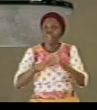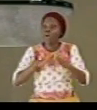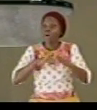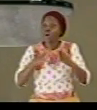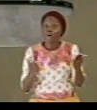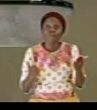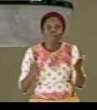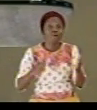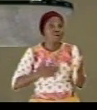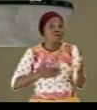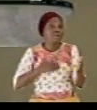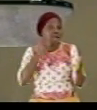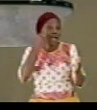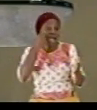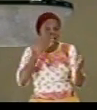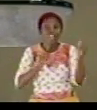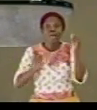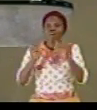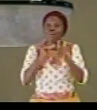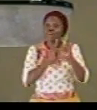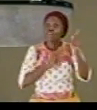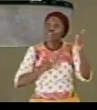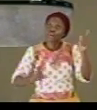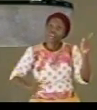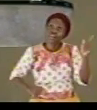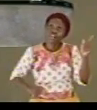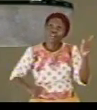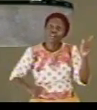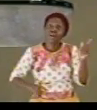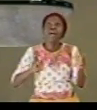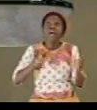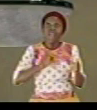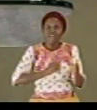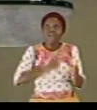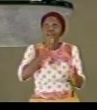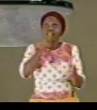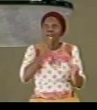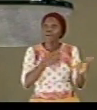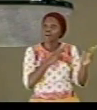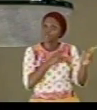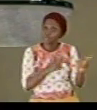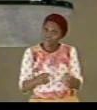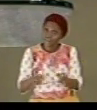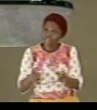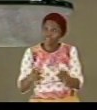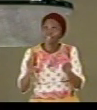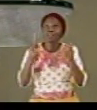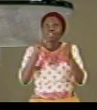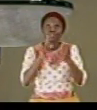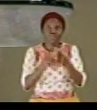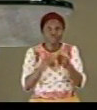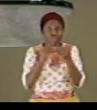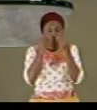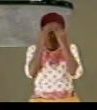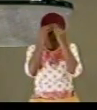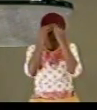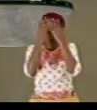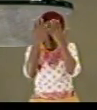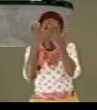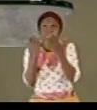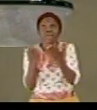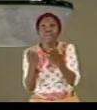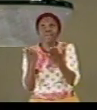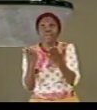Lord. Open my eyes tonight. I am ready to